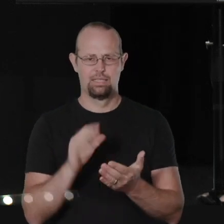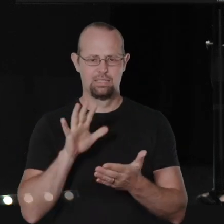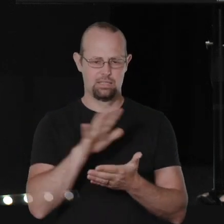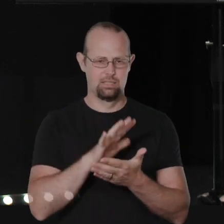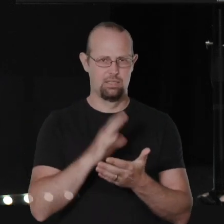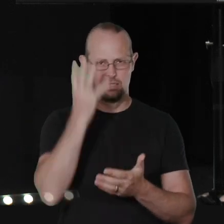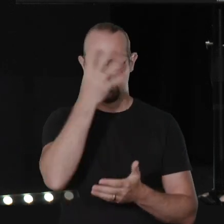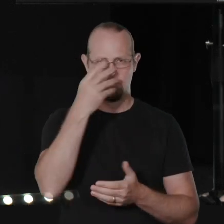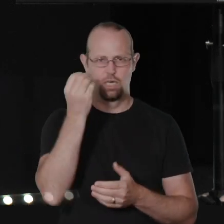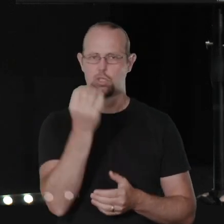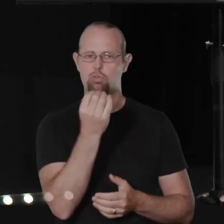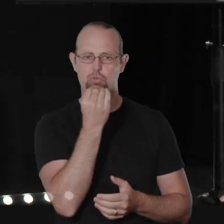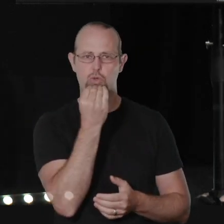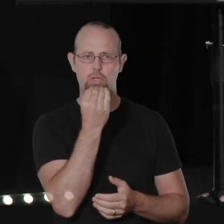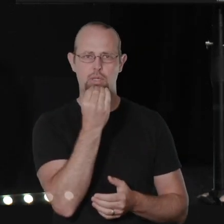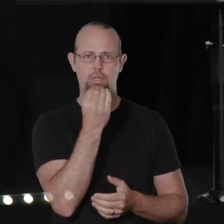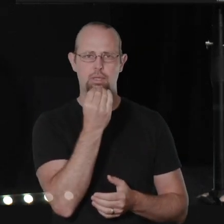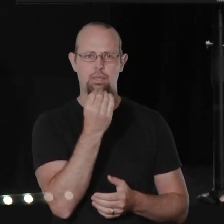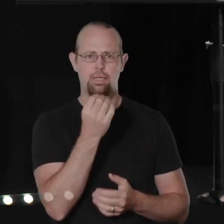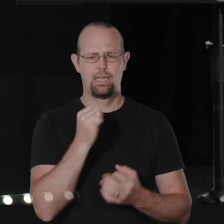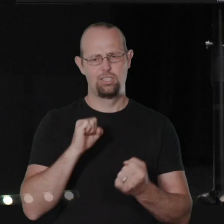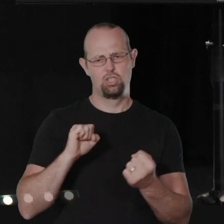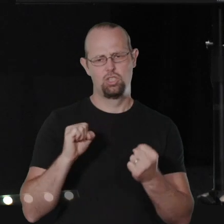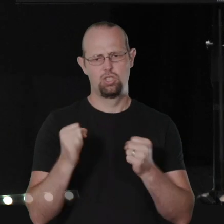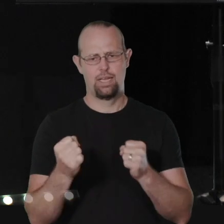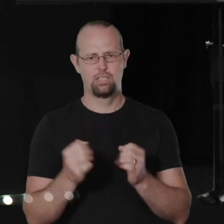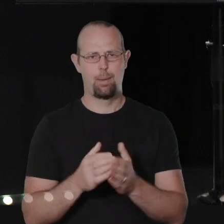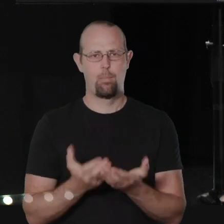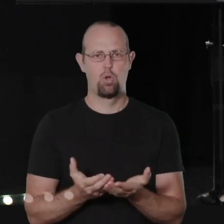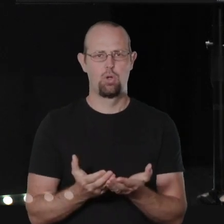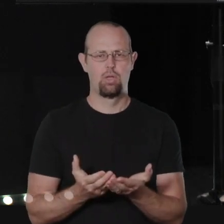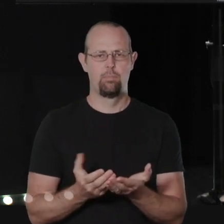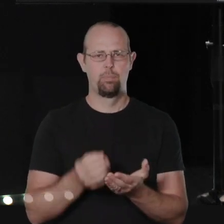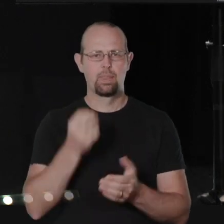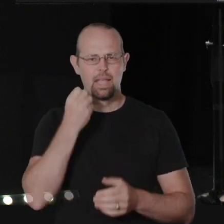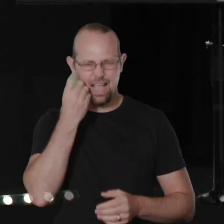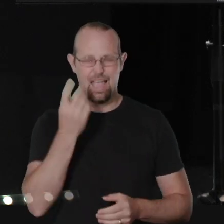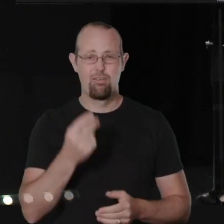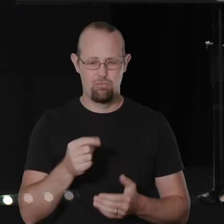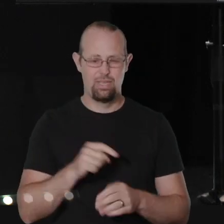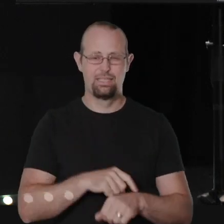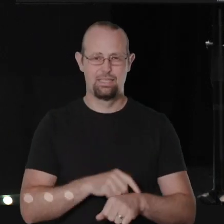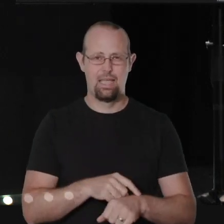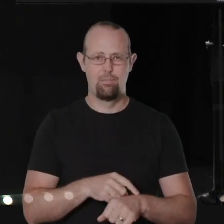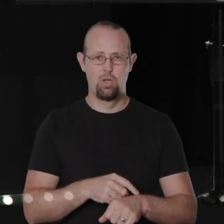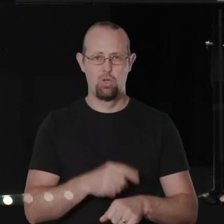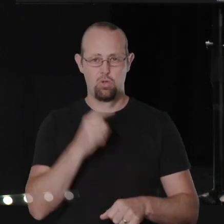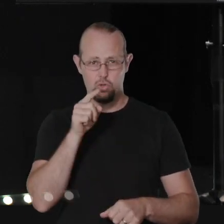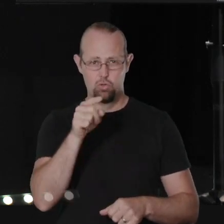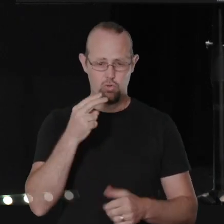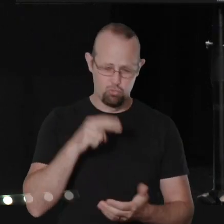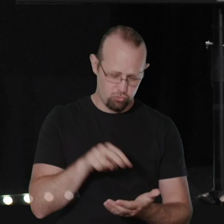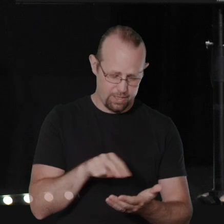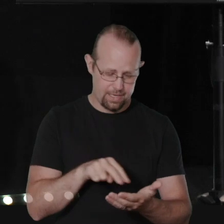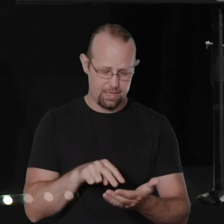It's a transforming book. And every time you indulge in it, you become a little more like its author.